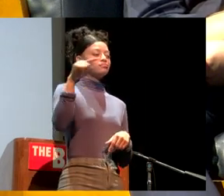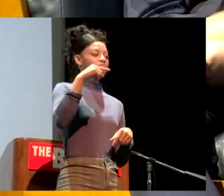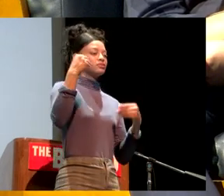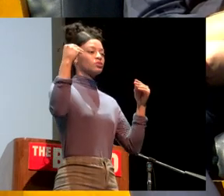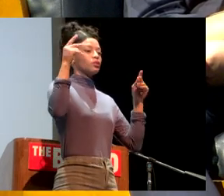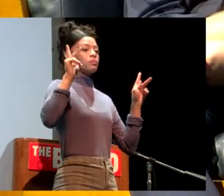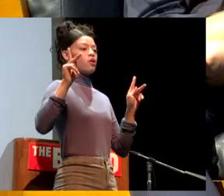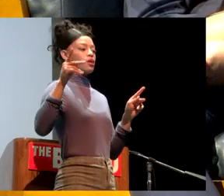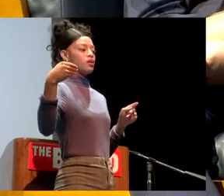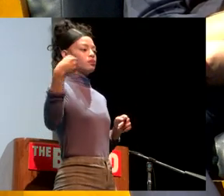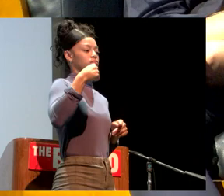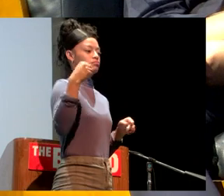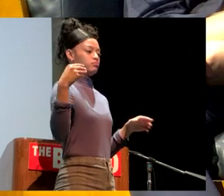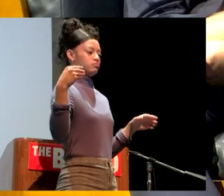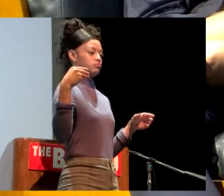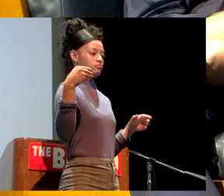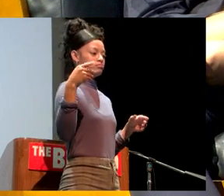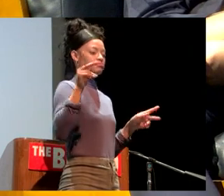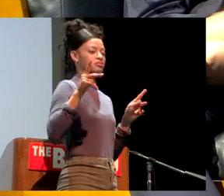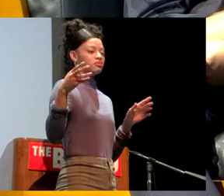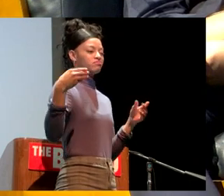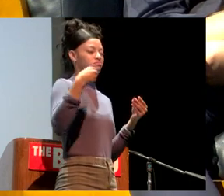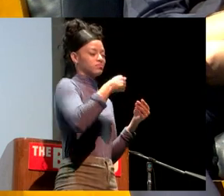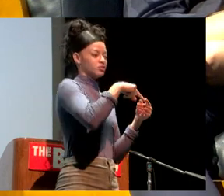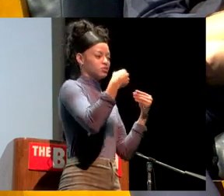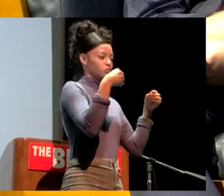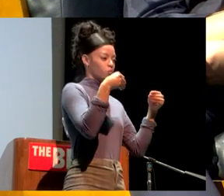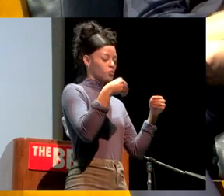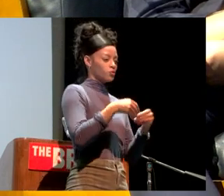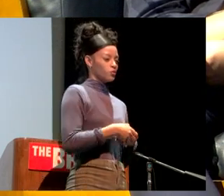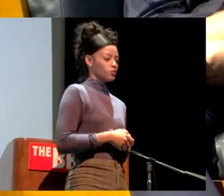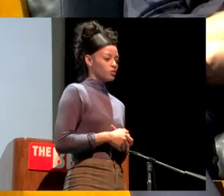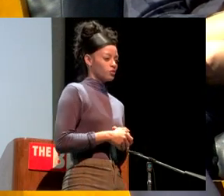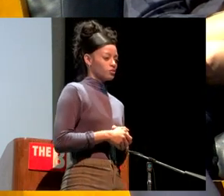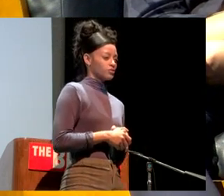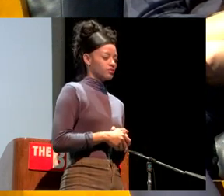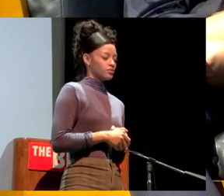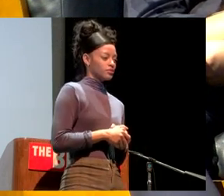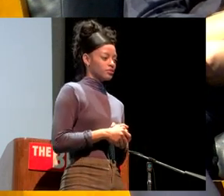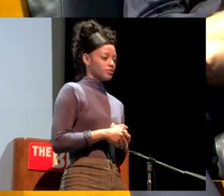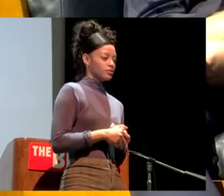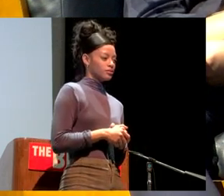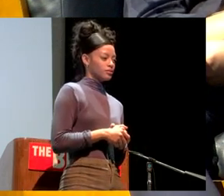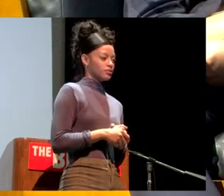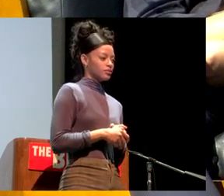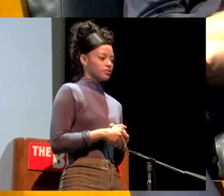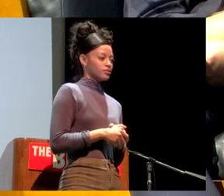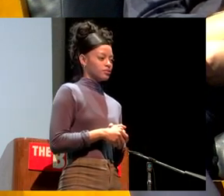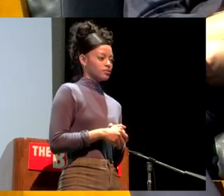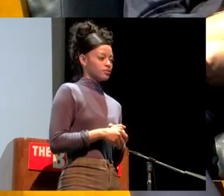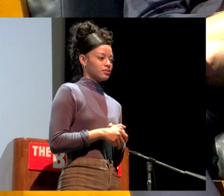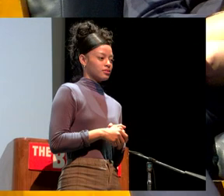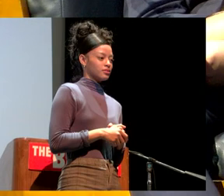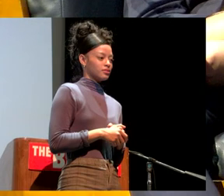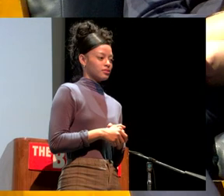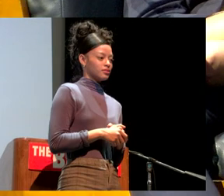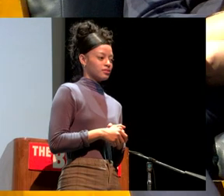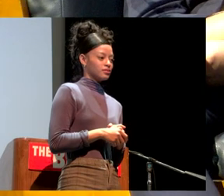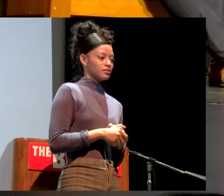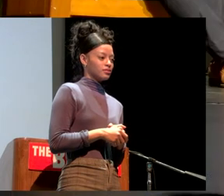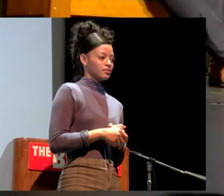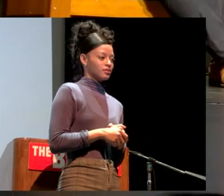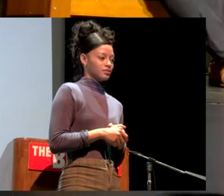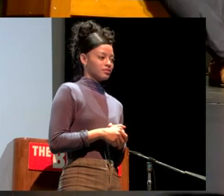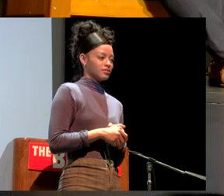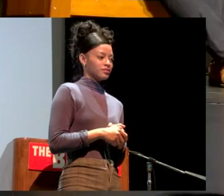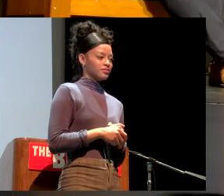can put in your geek desktop and you're proud of it, and your girlfriend wants to take it away. So that's my girlfriend's really